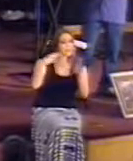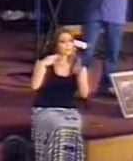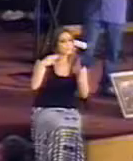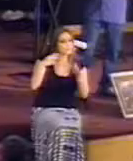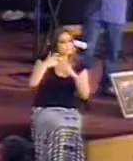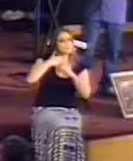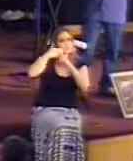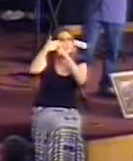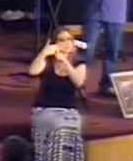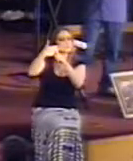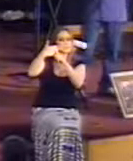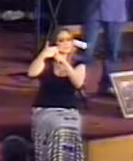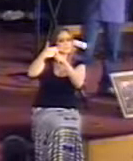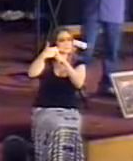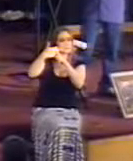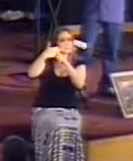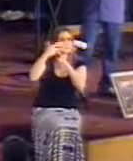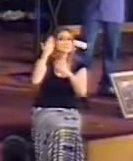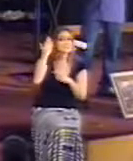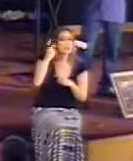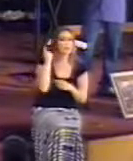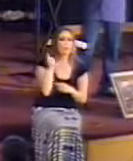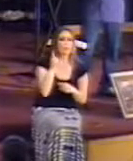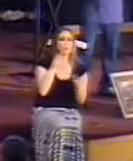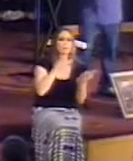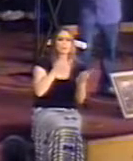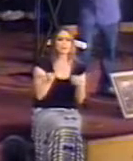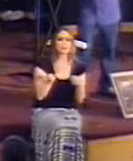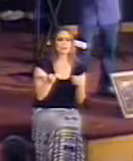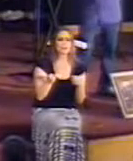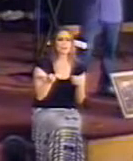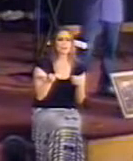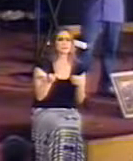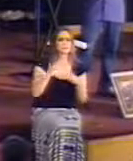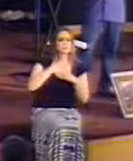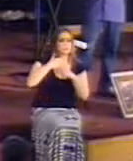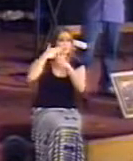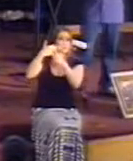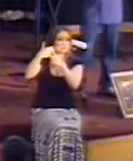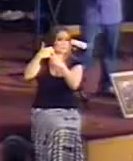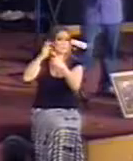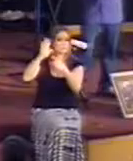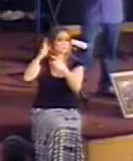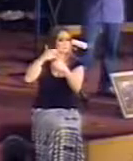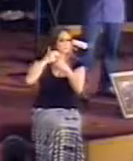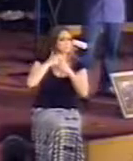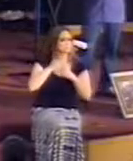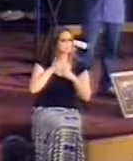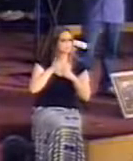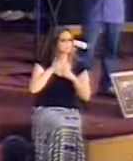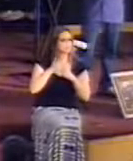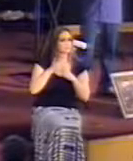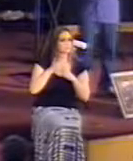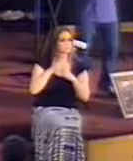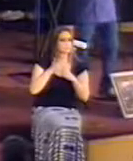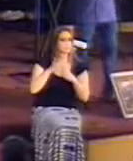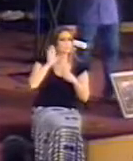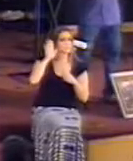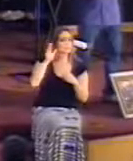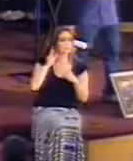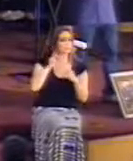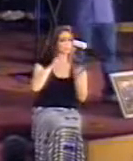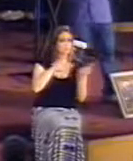Him. He's always ready. Draw near to God, He'll draw near to you. He's ready to draw near. And He's ready,